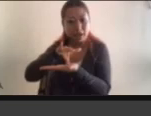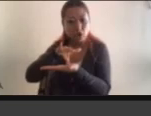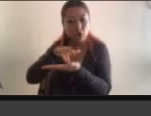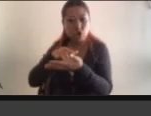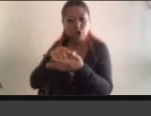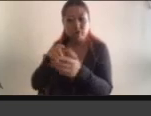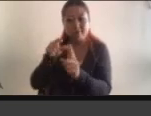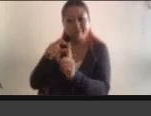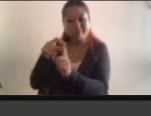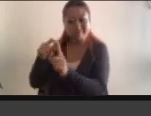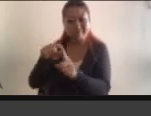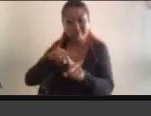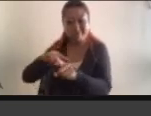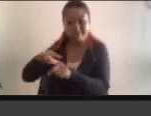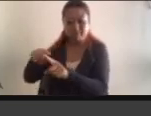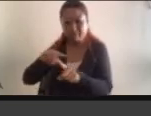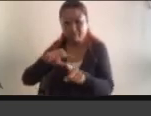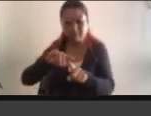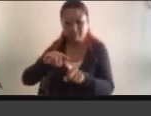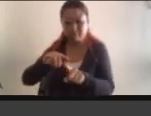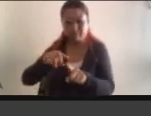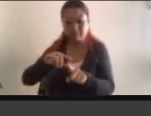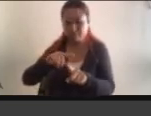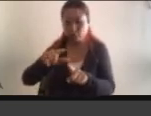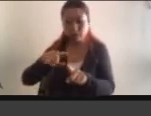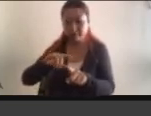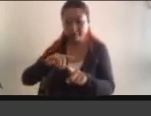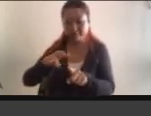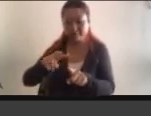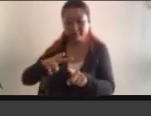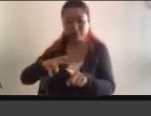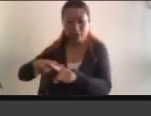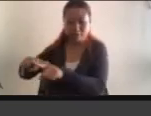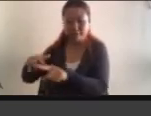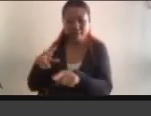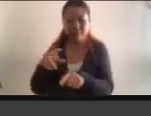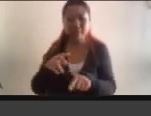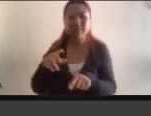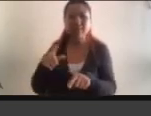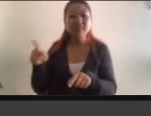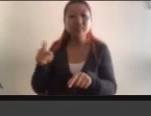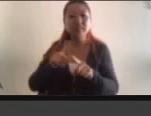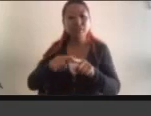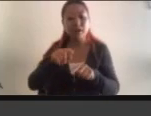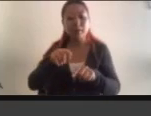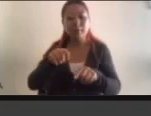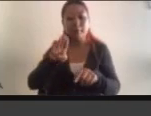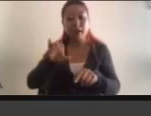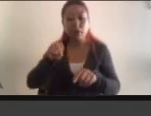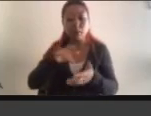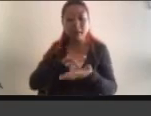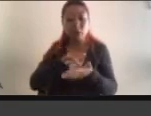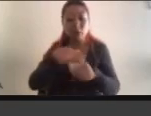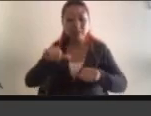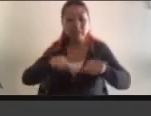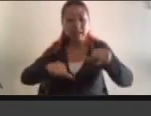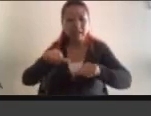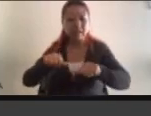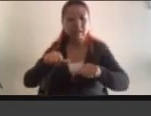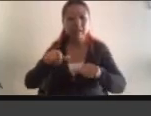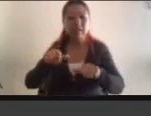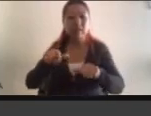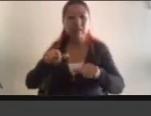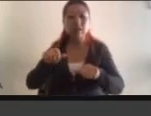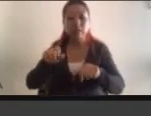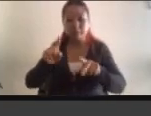She got faced with a bunch of these biomedical science and medical folks here a couple of years ago, and